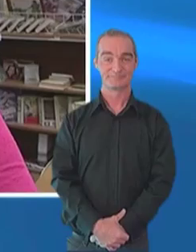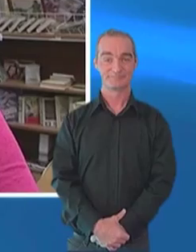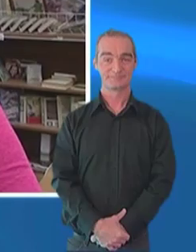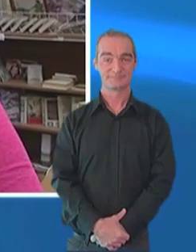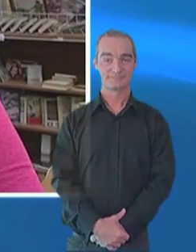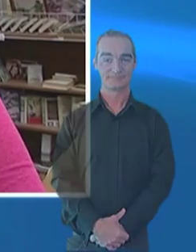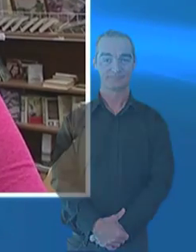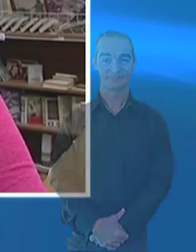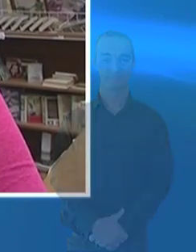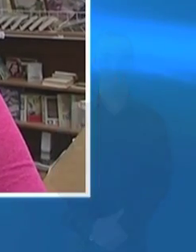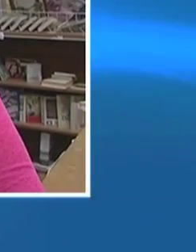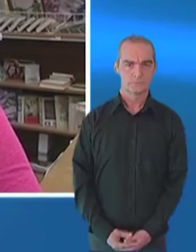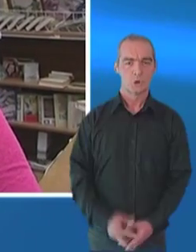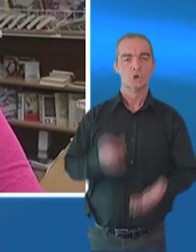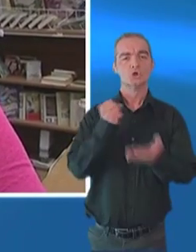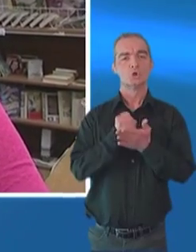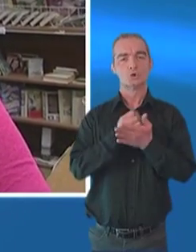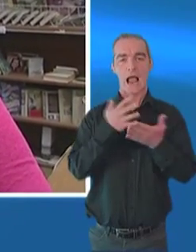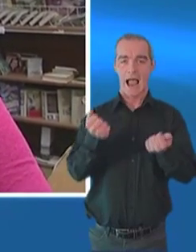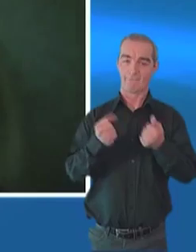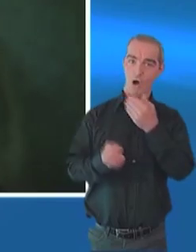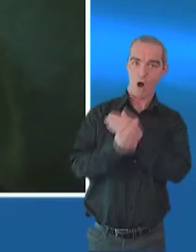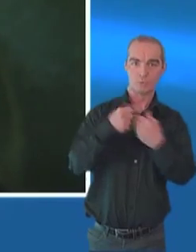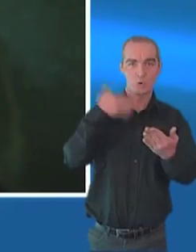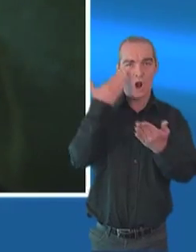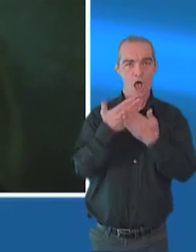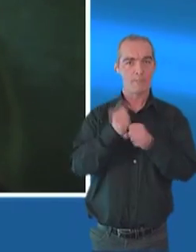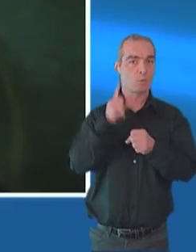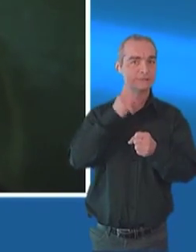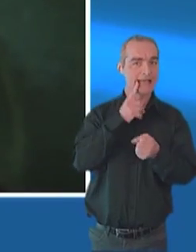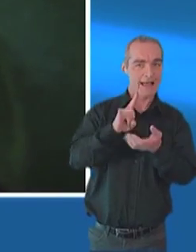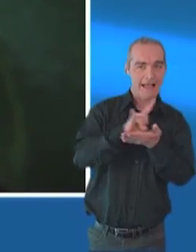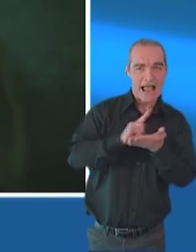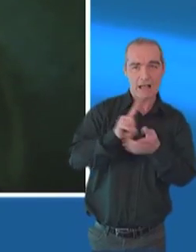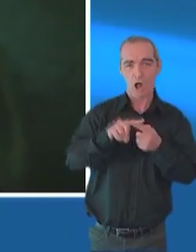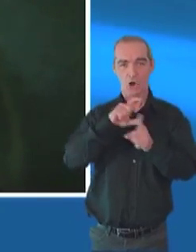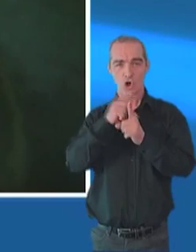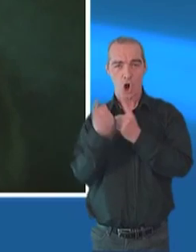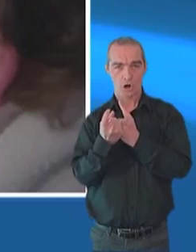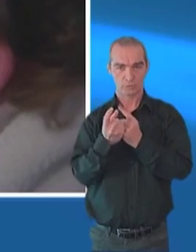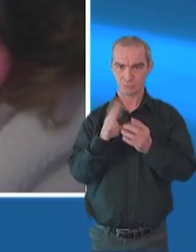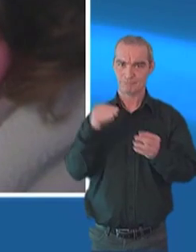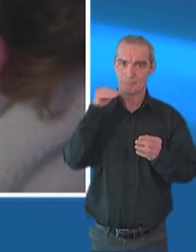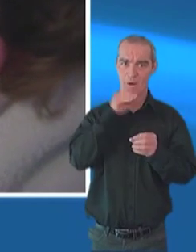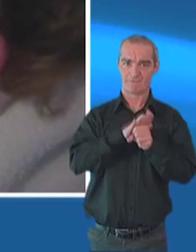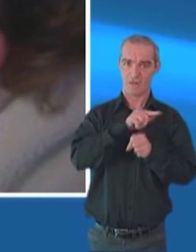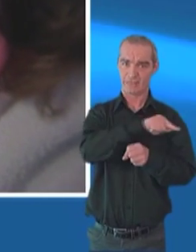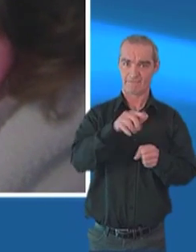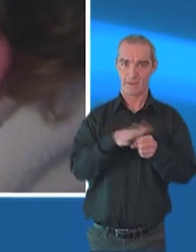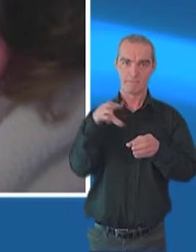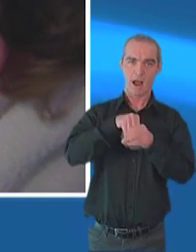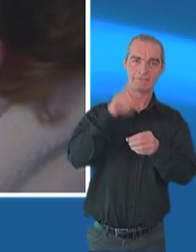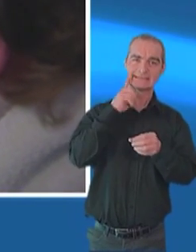I definitely wouldn't be the teacher that I am today. Students also have the opportunity to learn about deaf heritage and